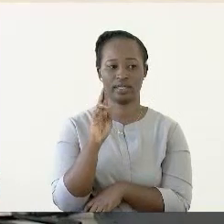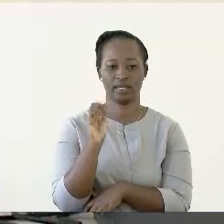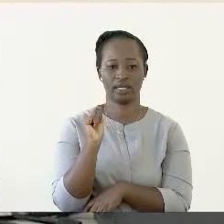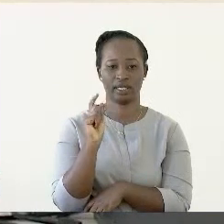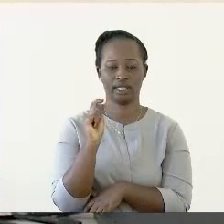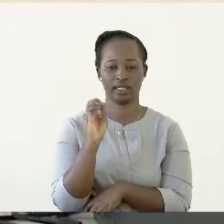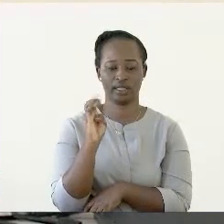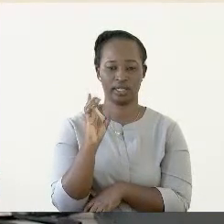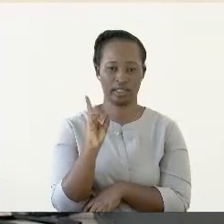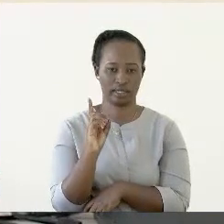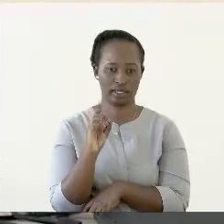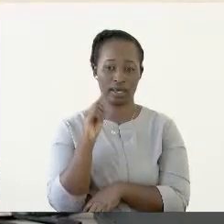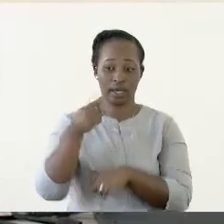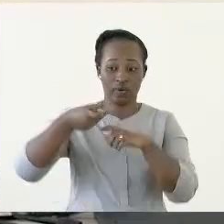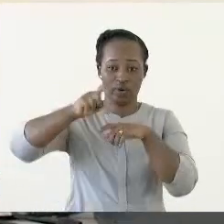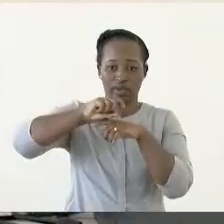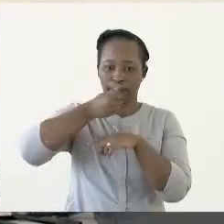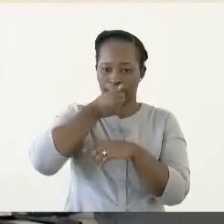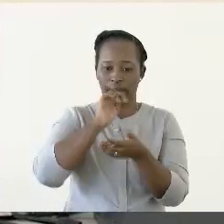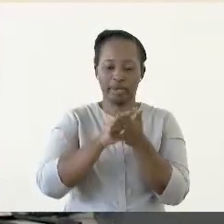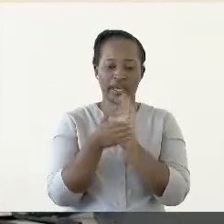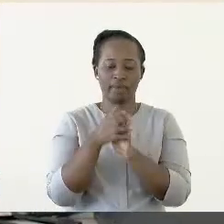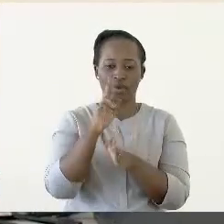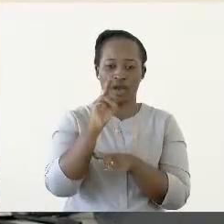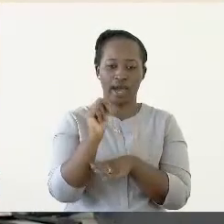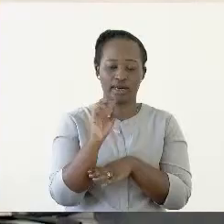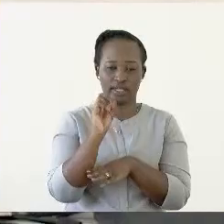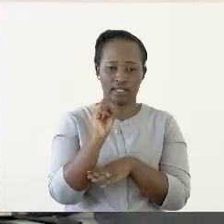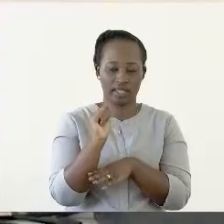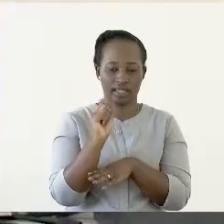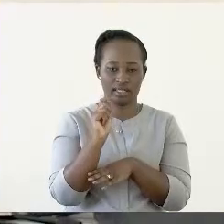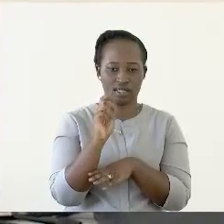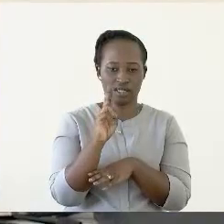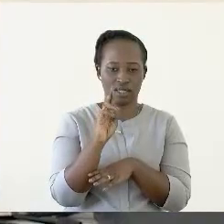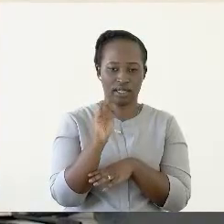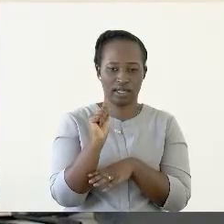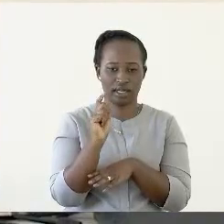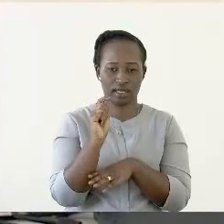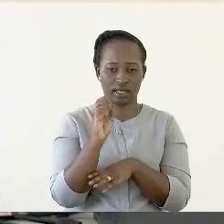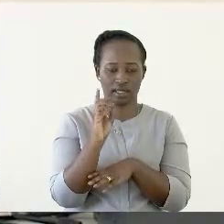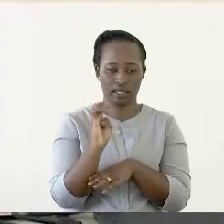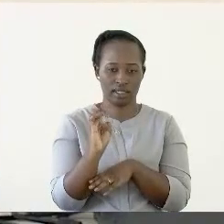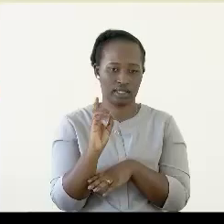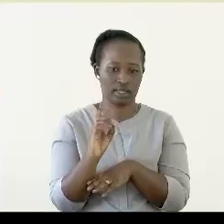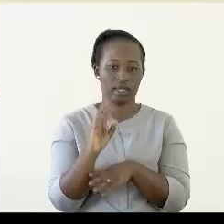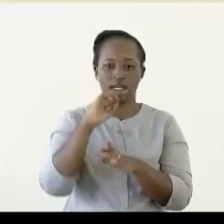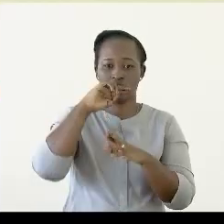becomes unsaturated even if it was saturated before. So A is